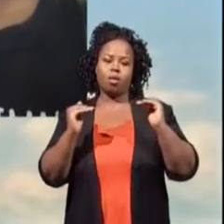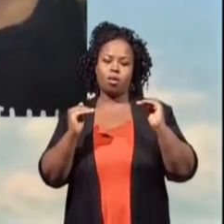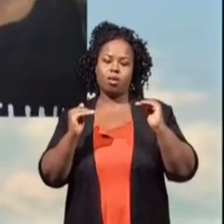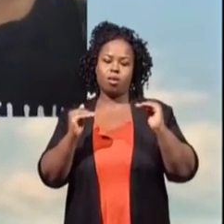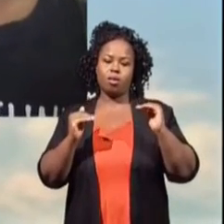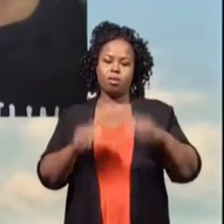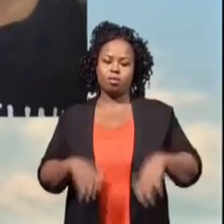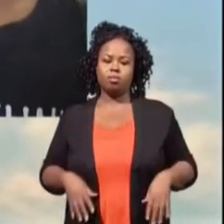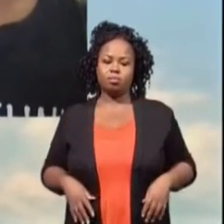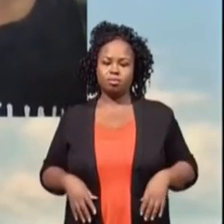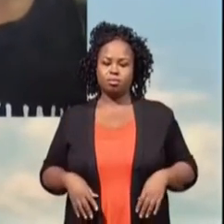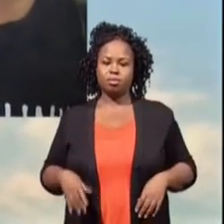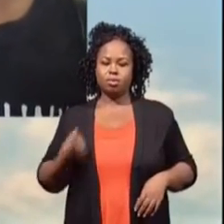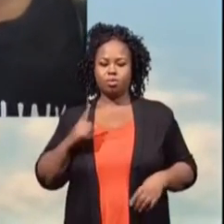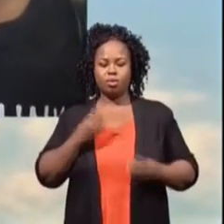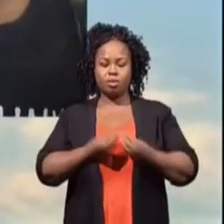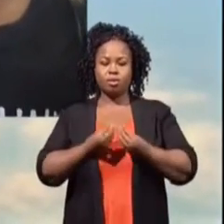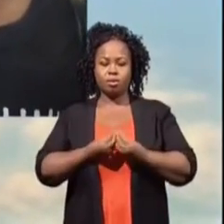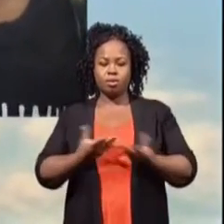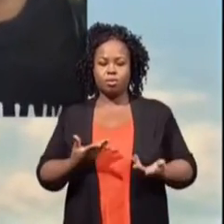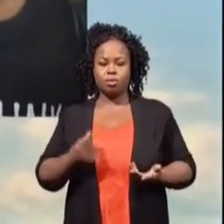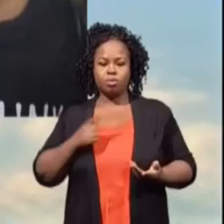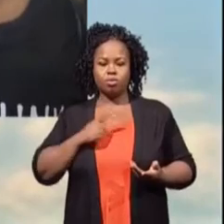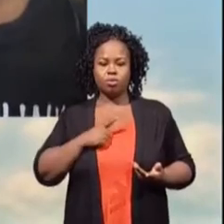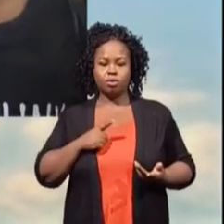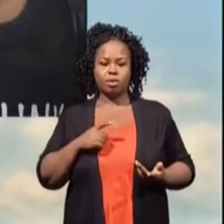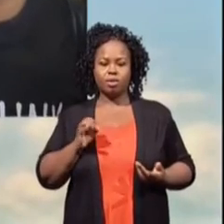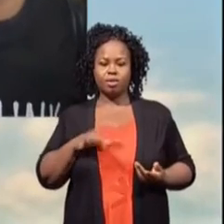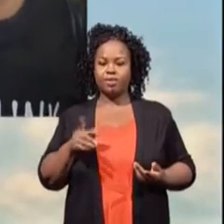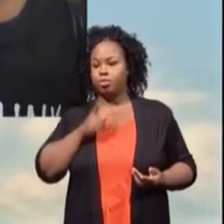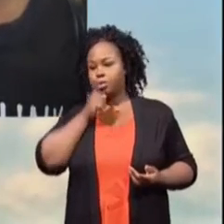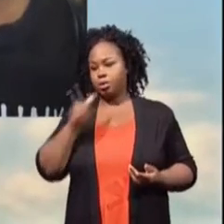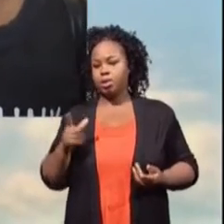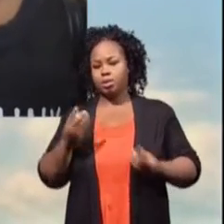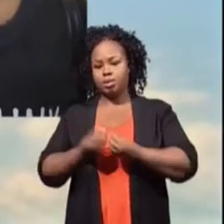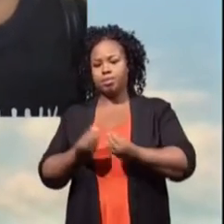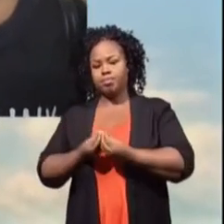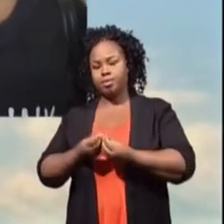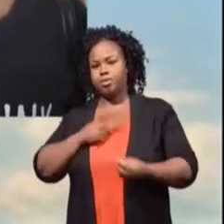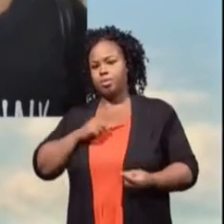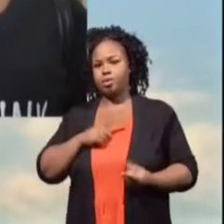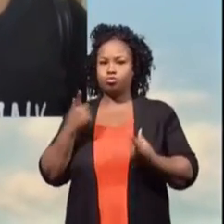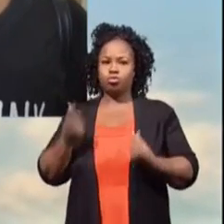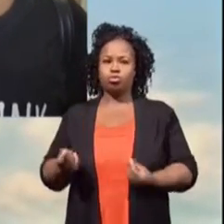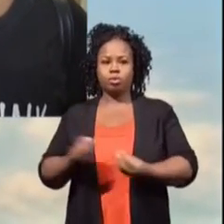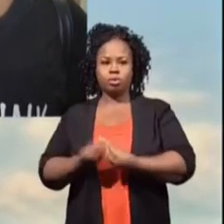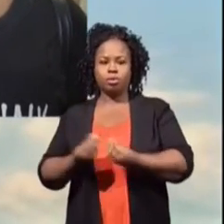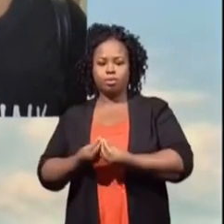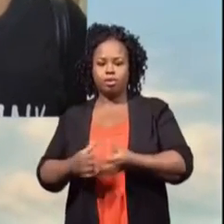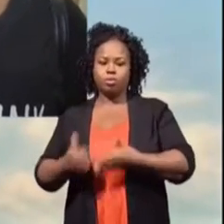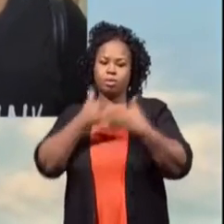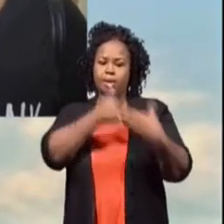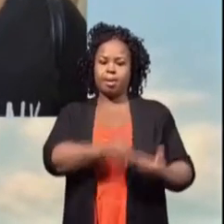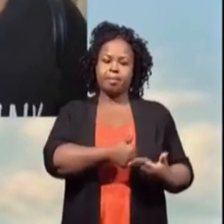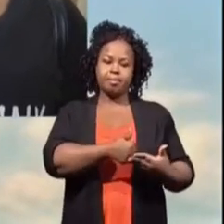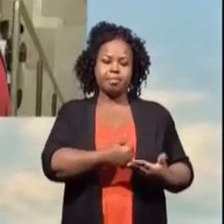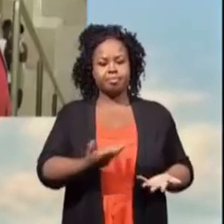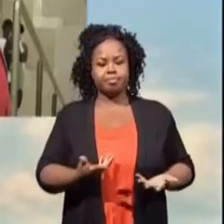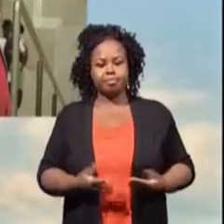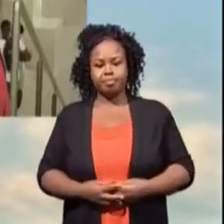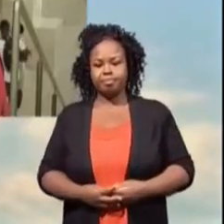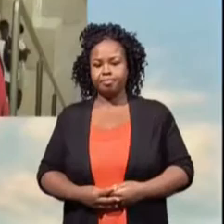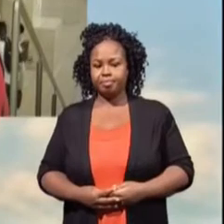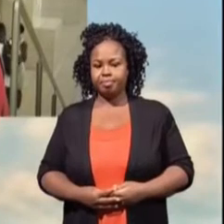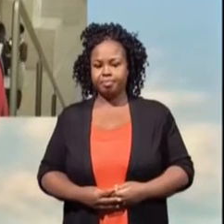equally. We didn't talk about fun. Omong if there's something, I've been to Omong. Instead of DNA, there's something that's right. And then I hear from